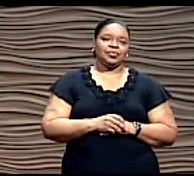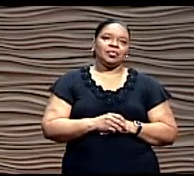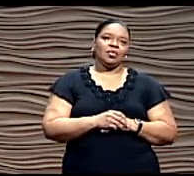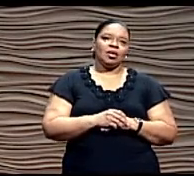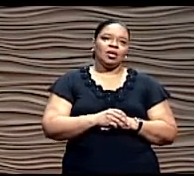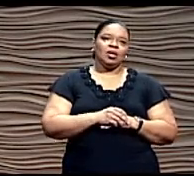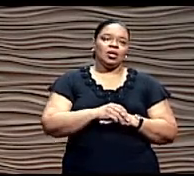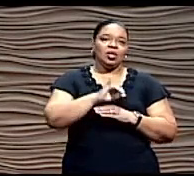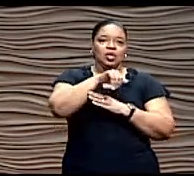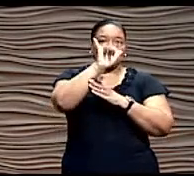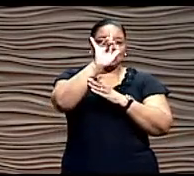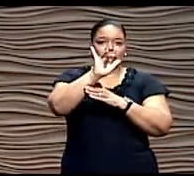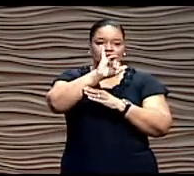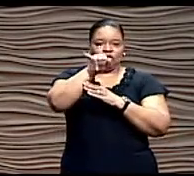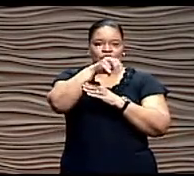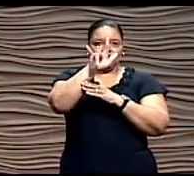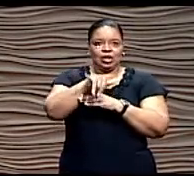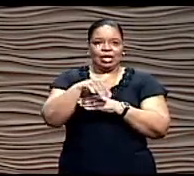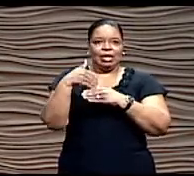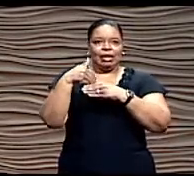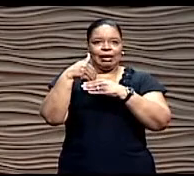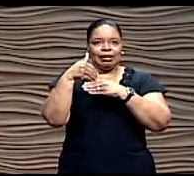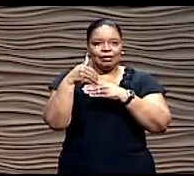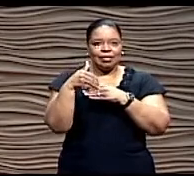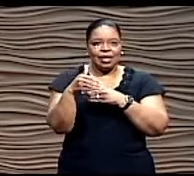One July, after